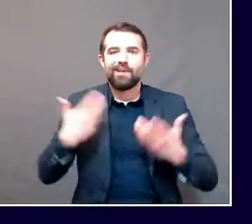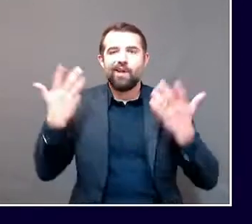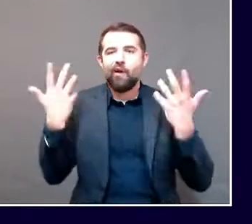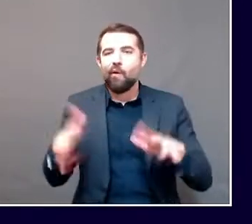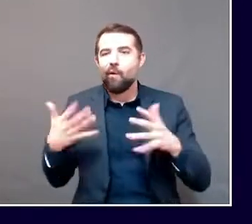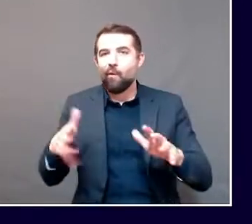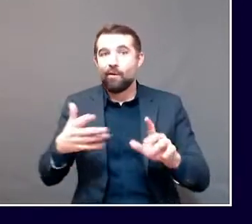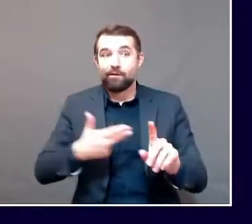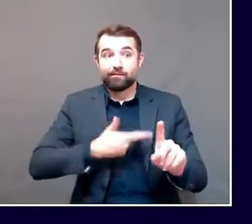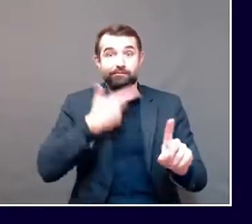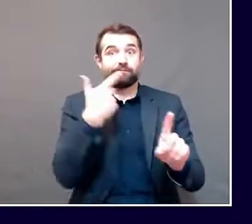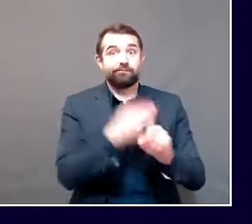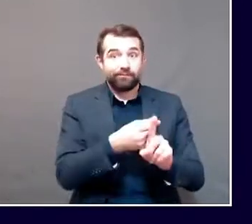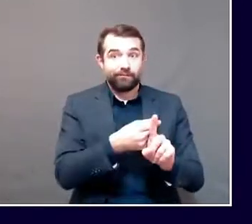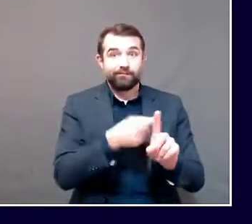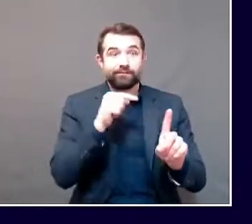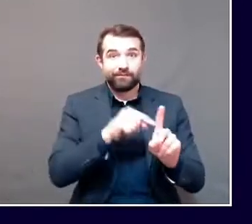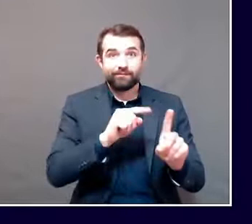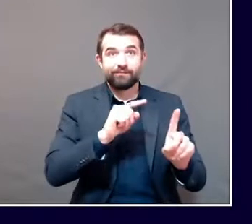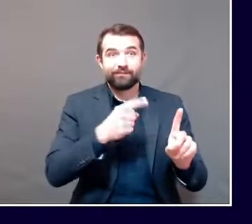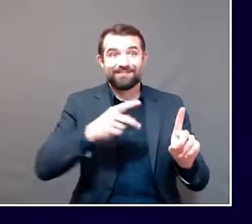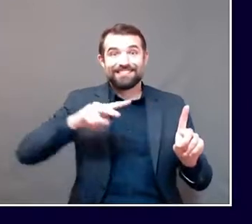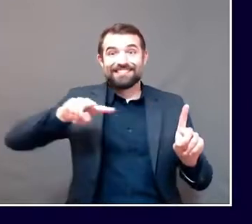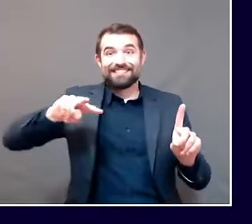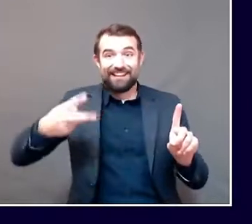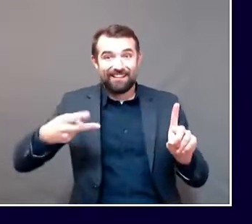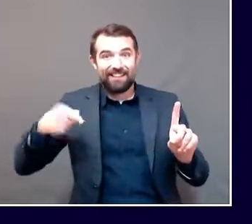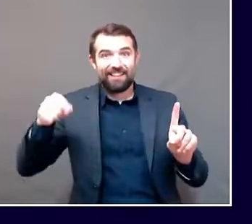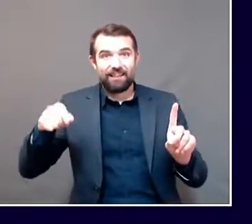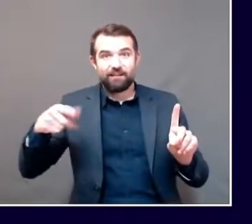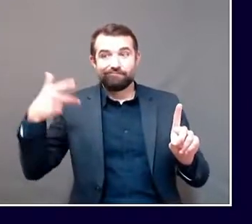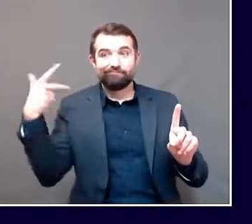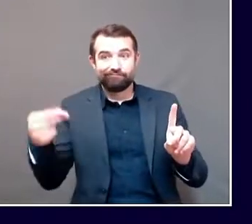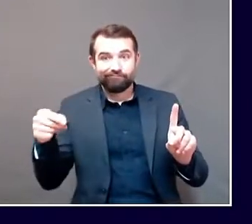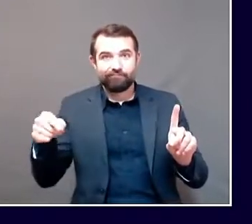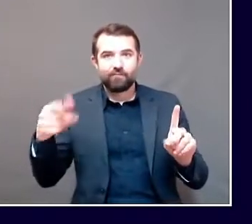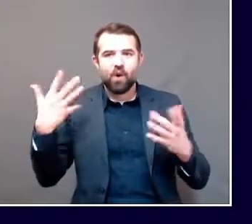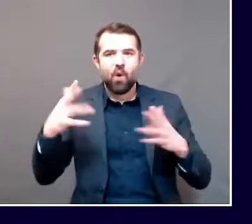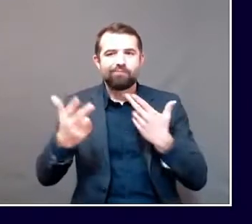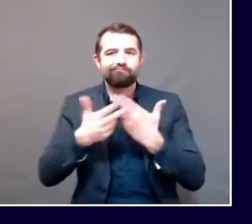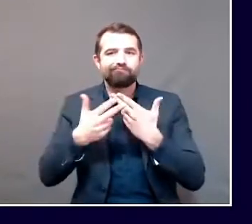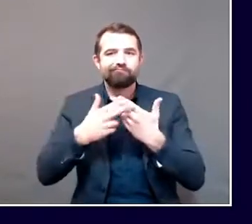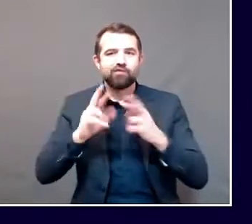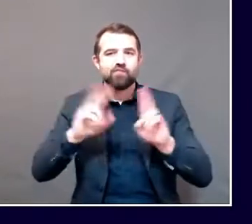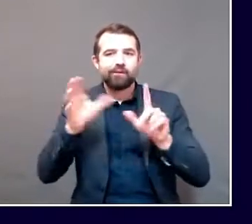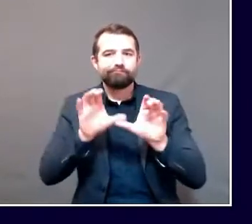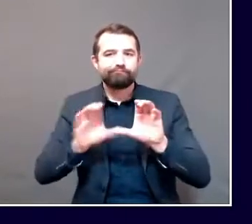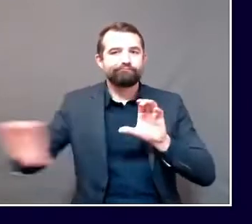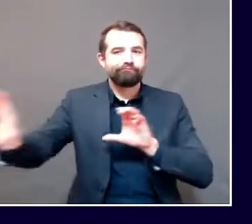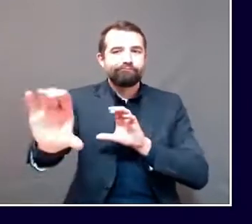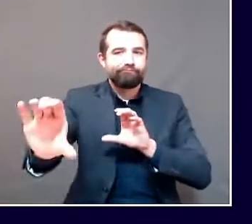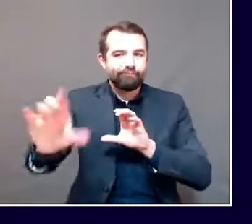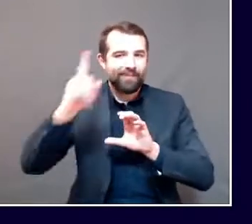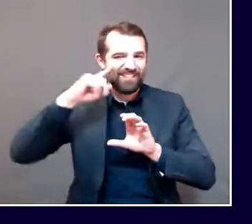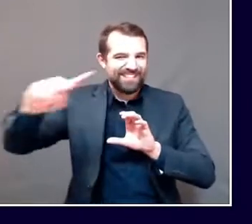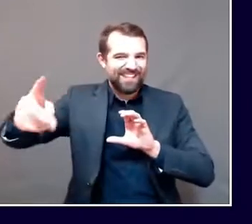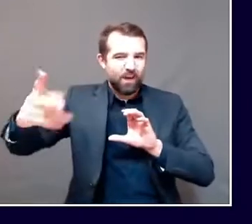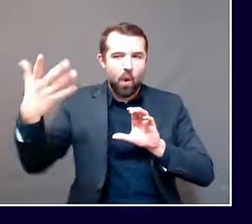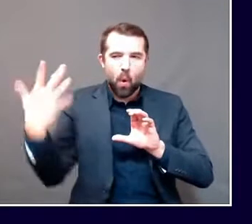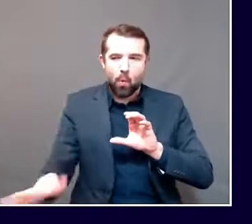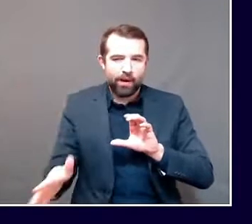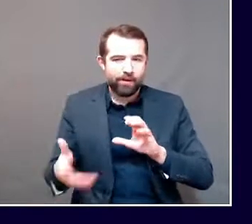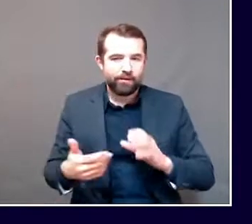second dose is already being set aside for you and won't be given to somebody else. Indeed,